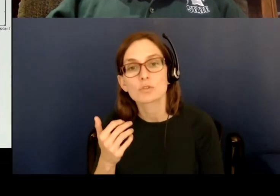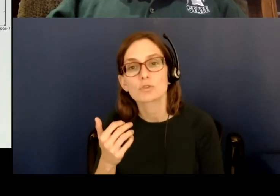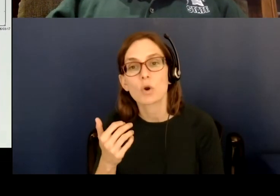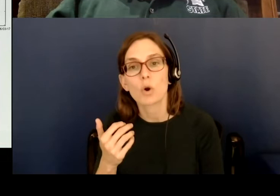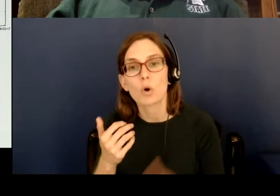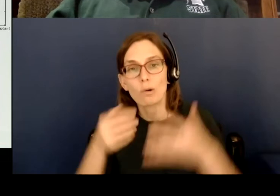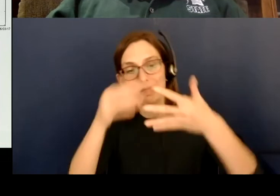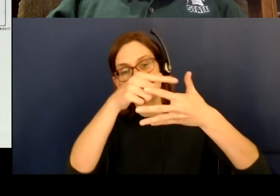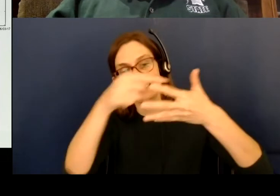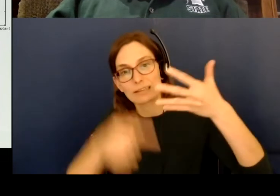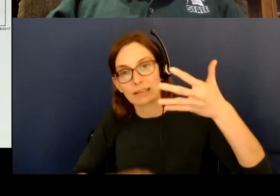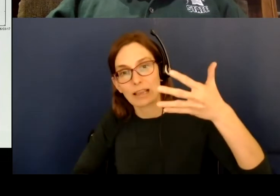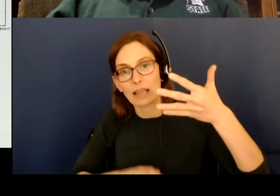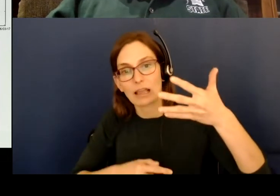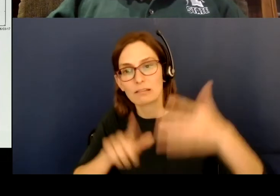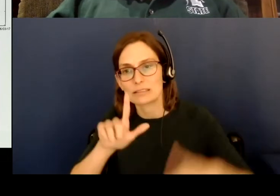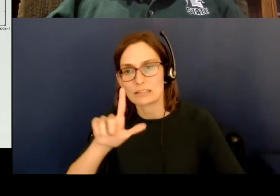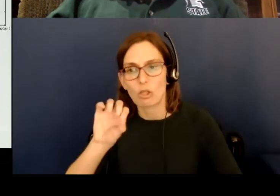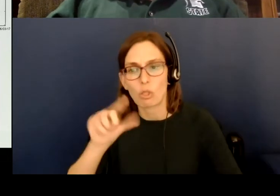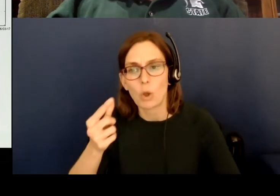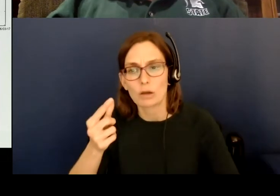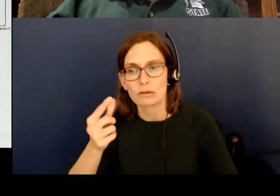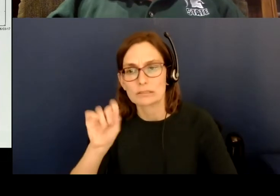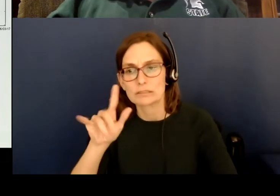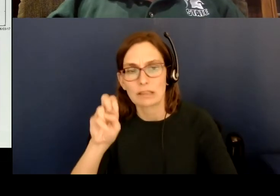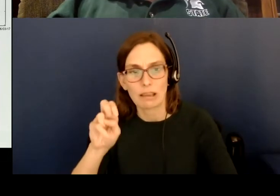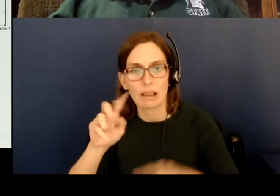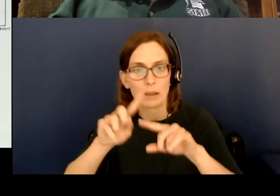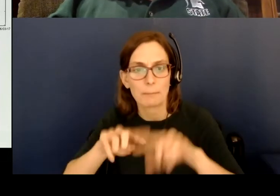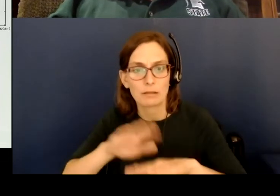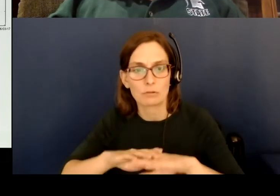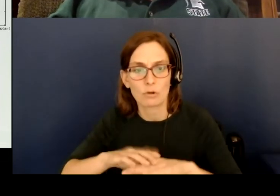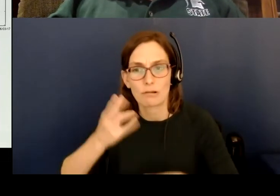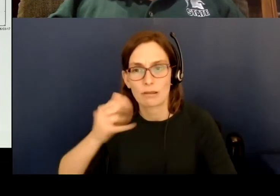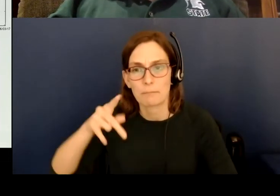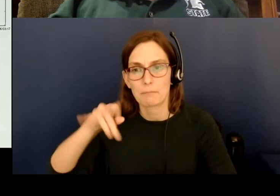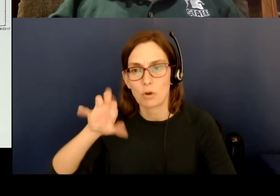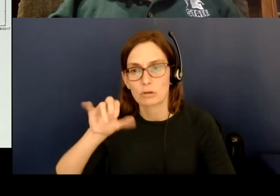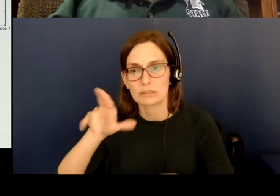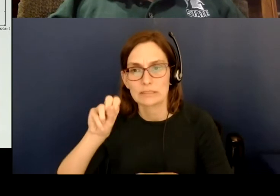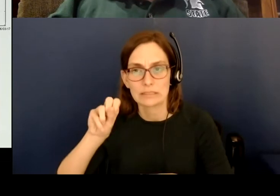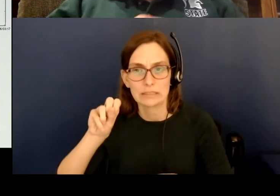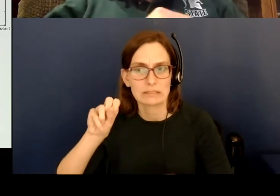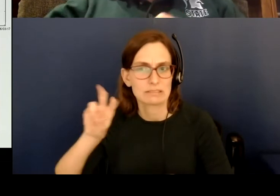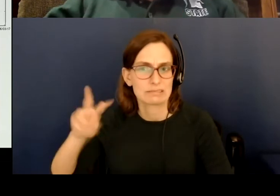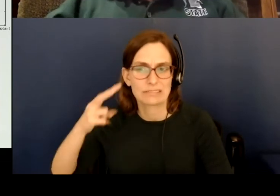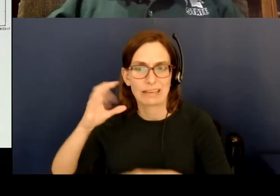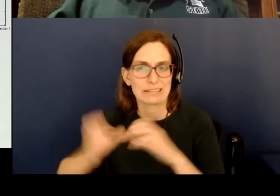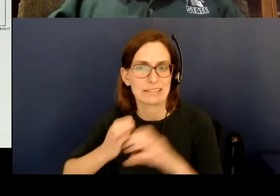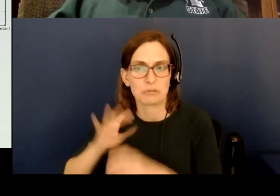scale it's a logarithmic one. It's based on Hipparchus's from the 2nd century